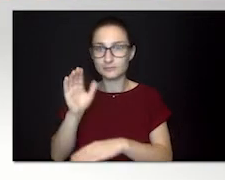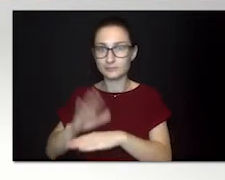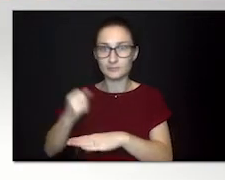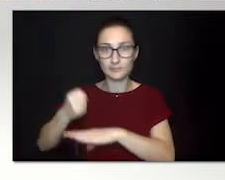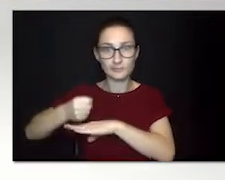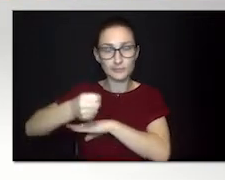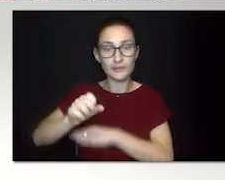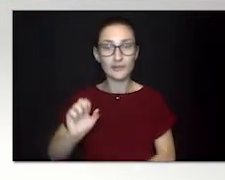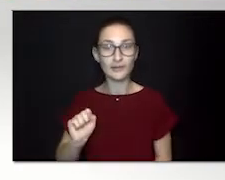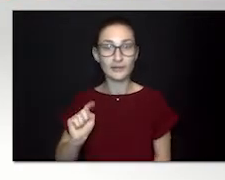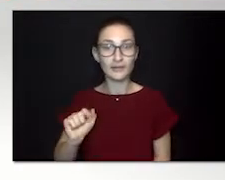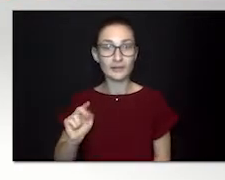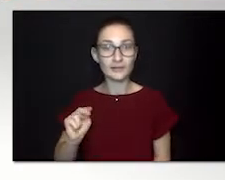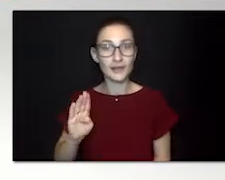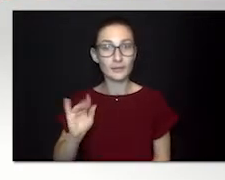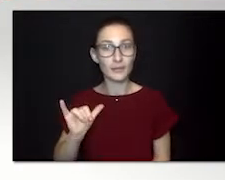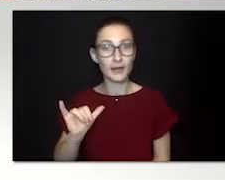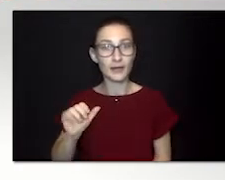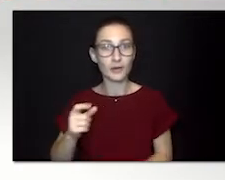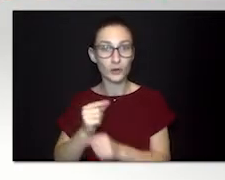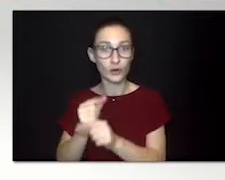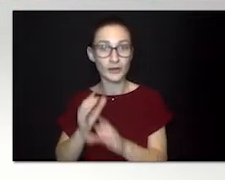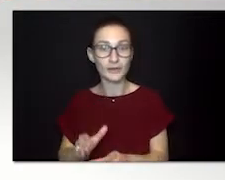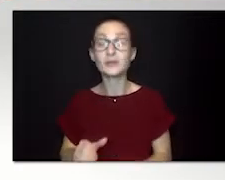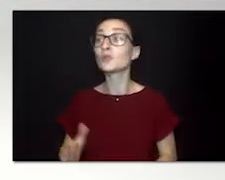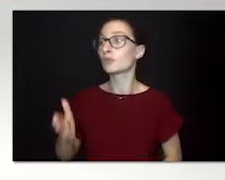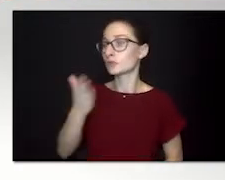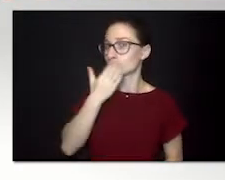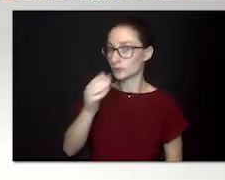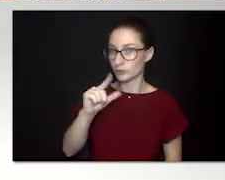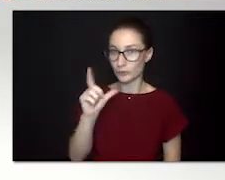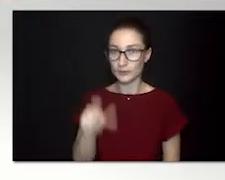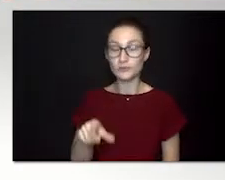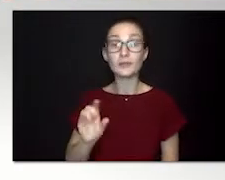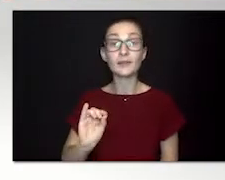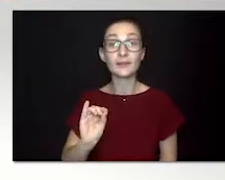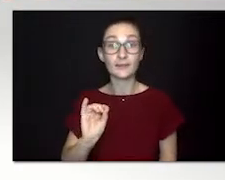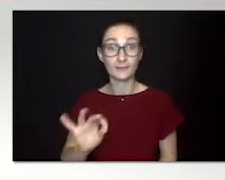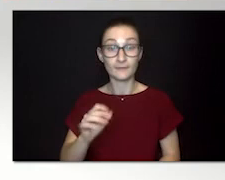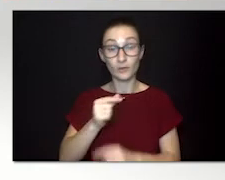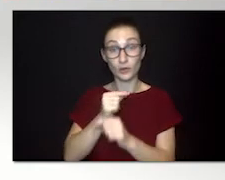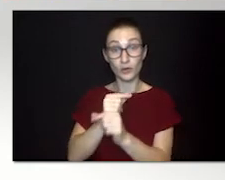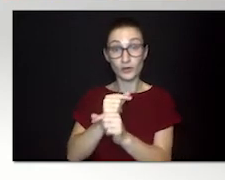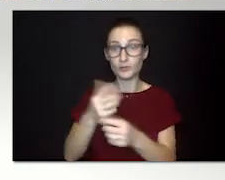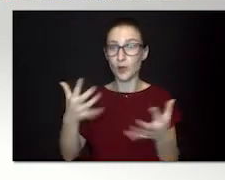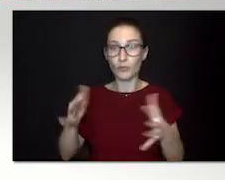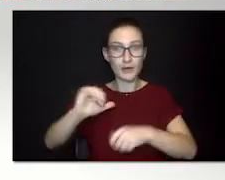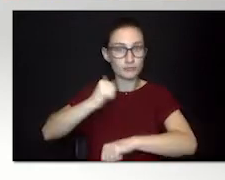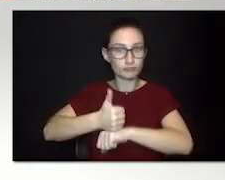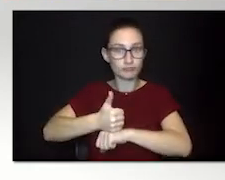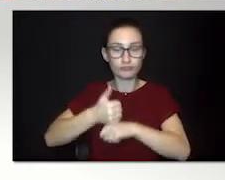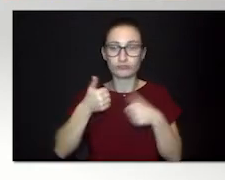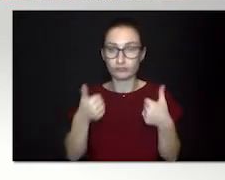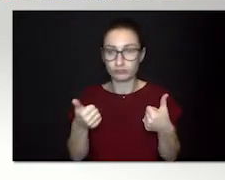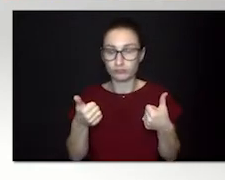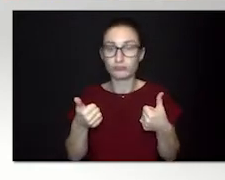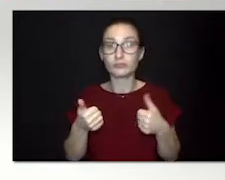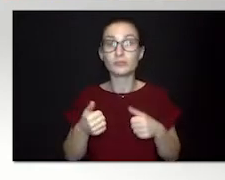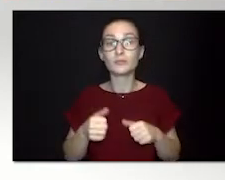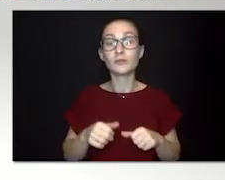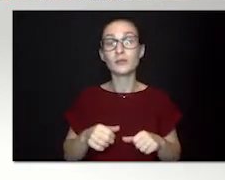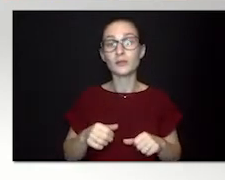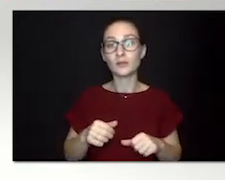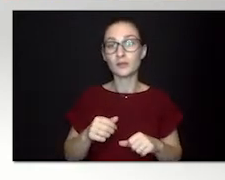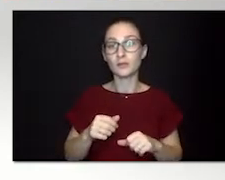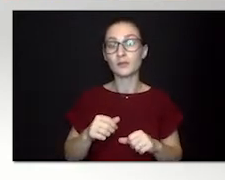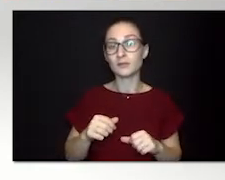do I need to do now to do a standby guardian? Great question. Okay, so the question is, a guardianship has already been established, and so a guardian